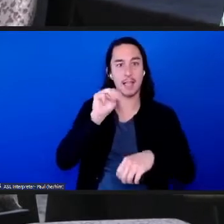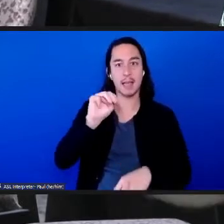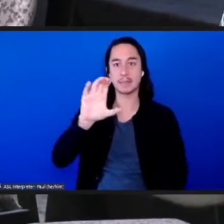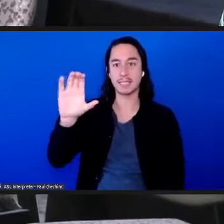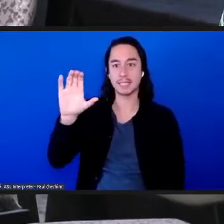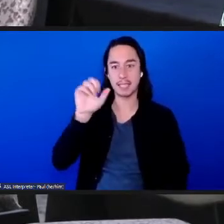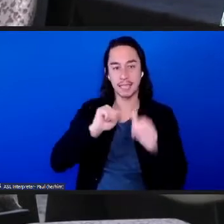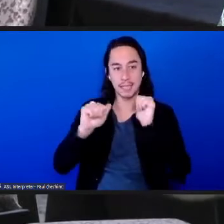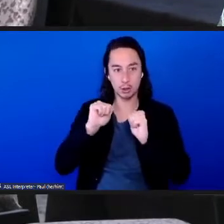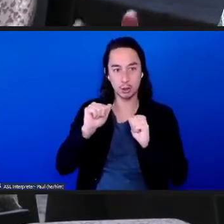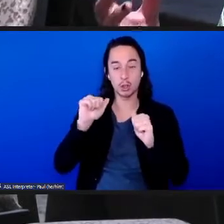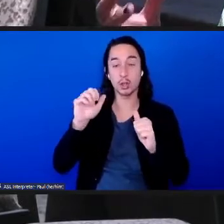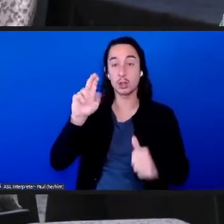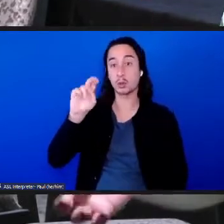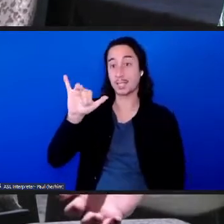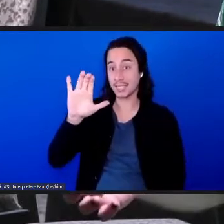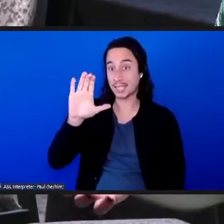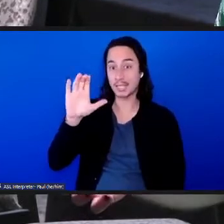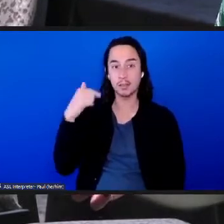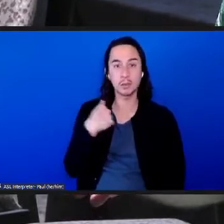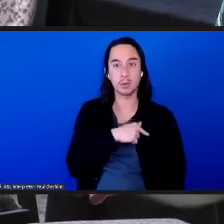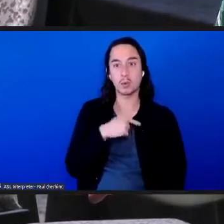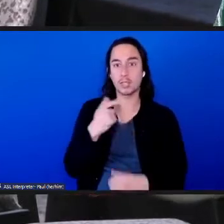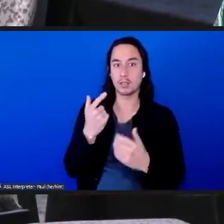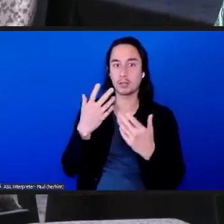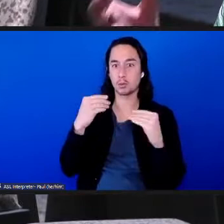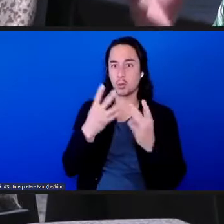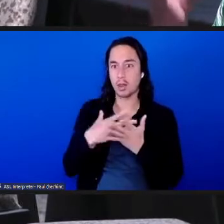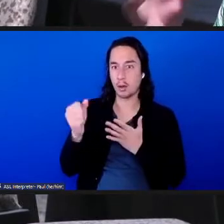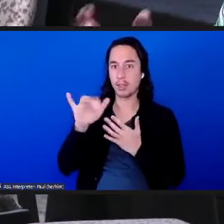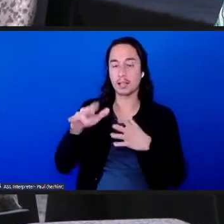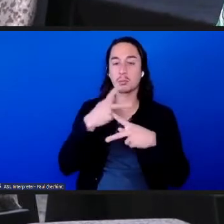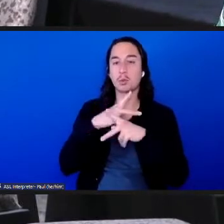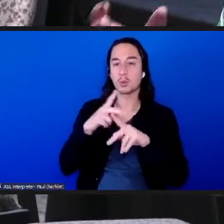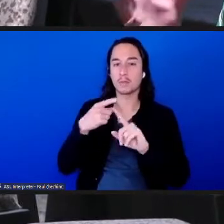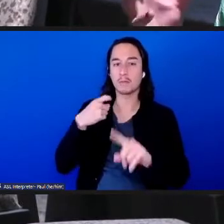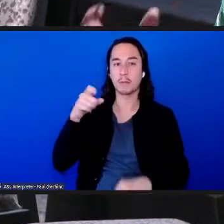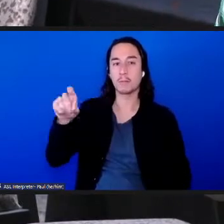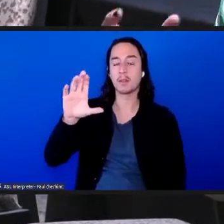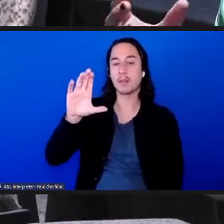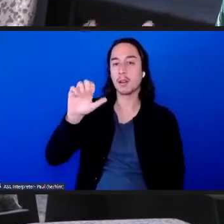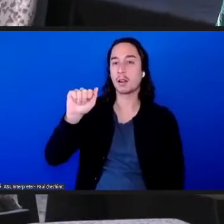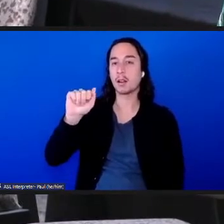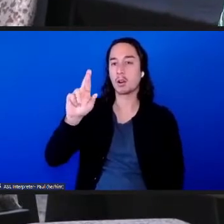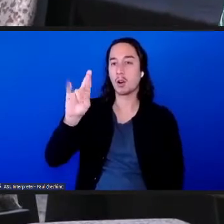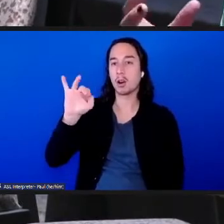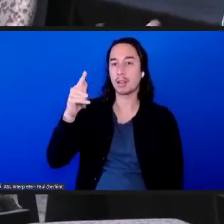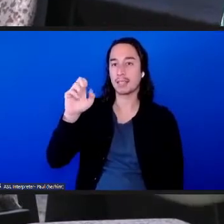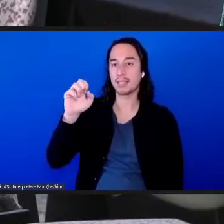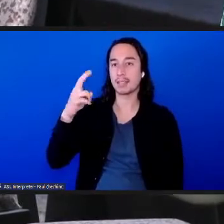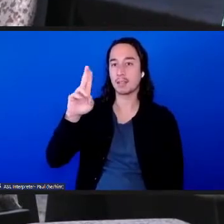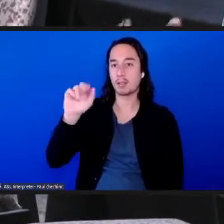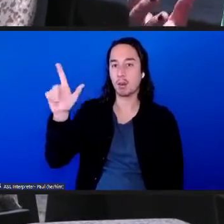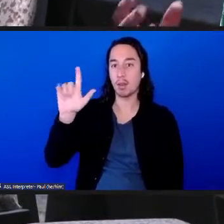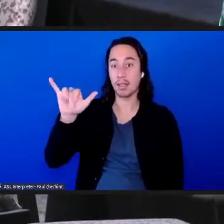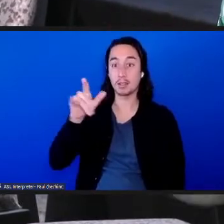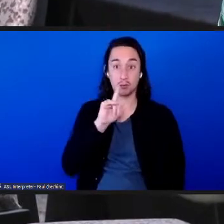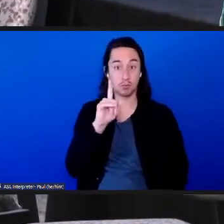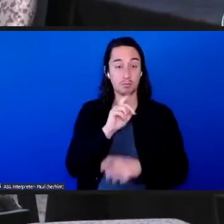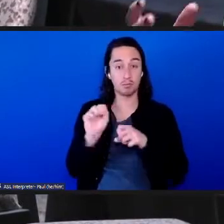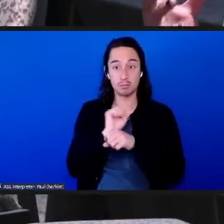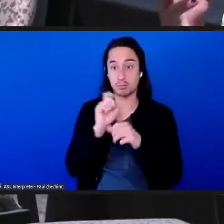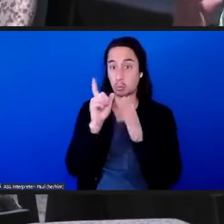and we sold out the house. And that was produced by Carnegie Hall. And that was a real moment of celebration